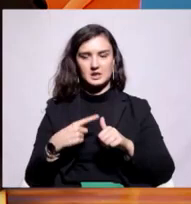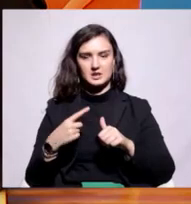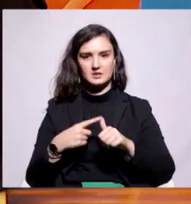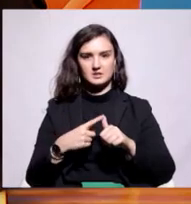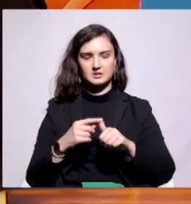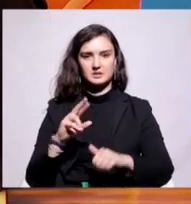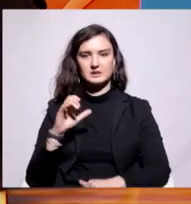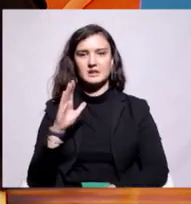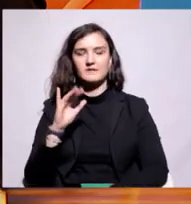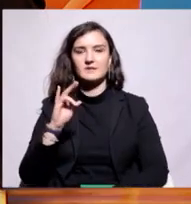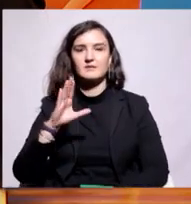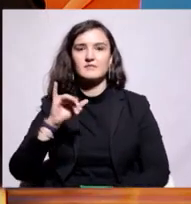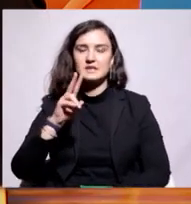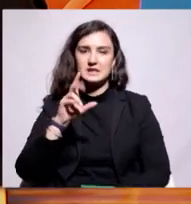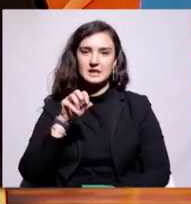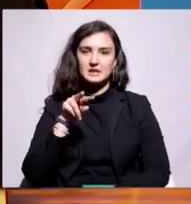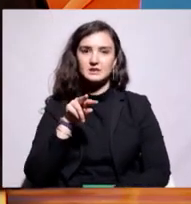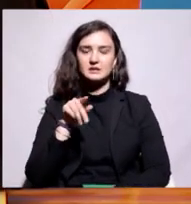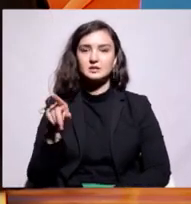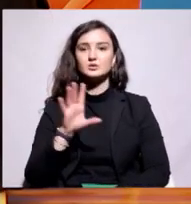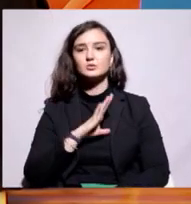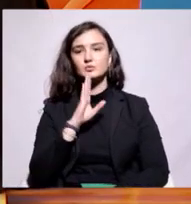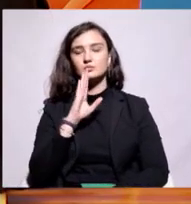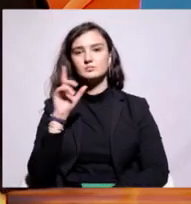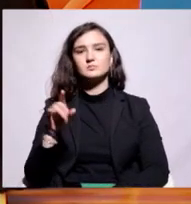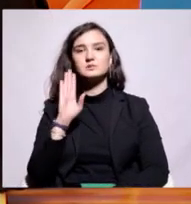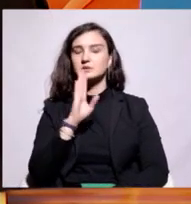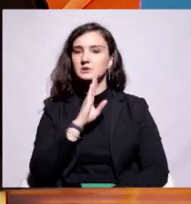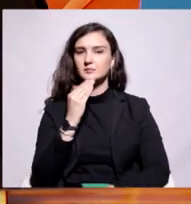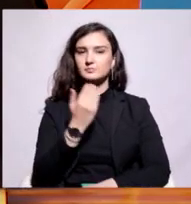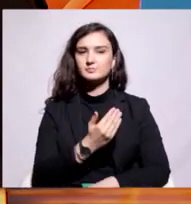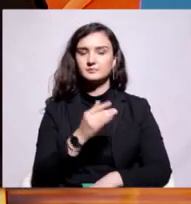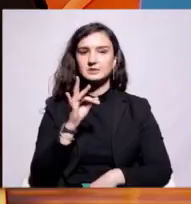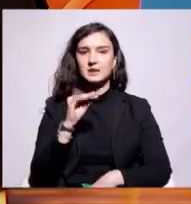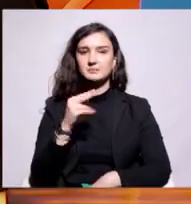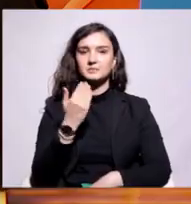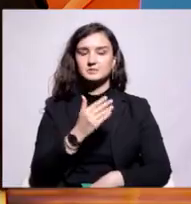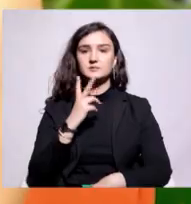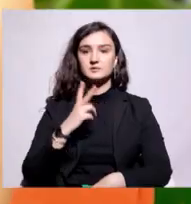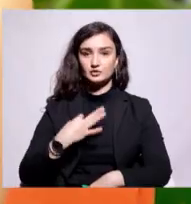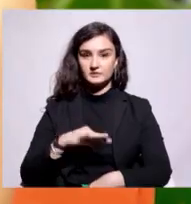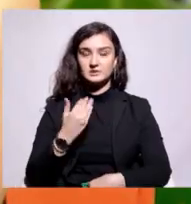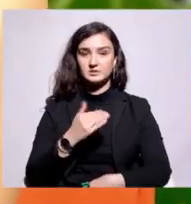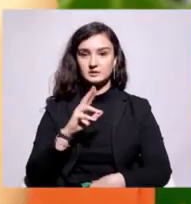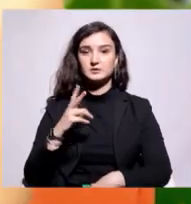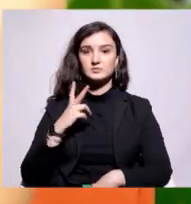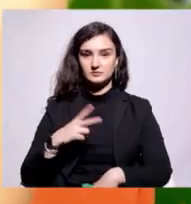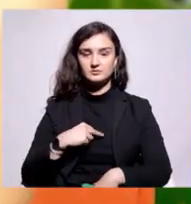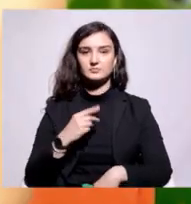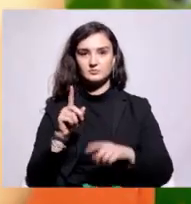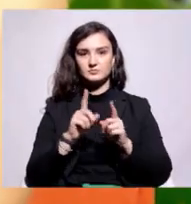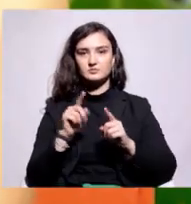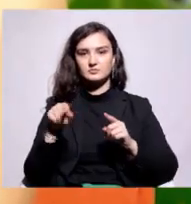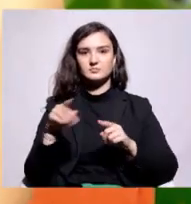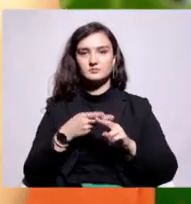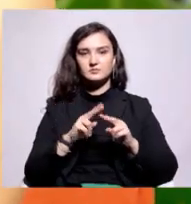is Dame Van Winkle. So she was the mother of Rip's son and a daughter. So